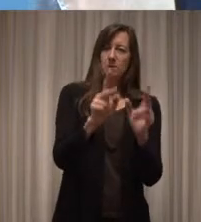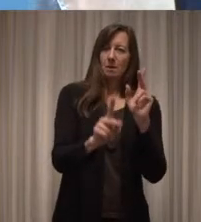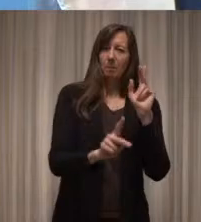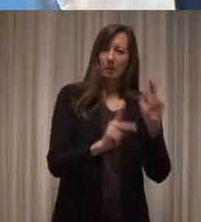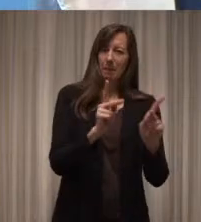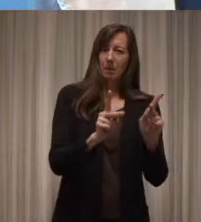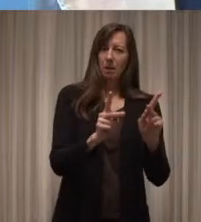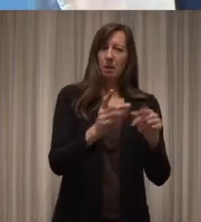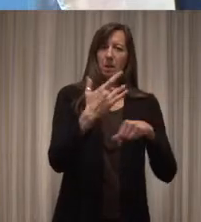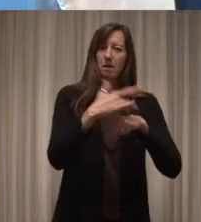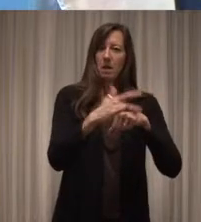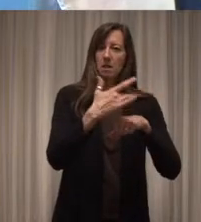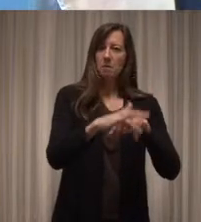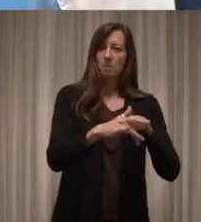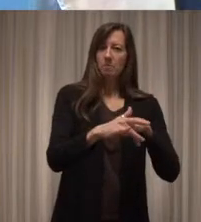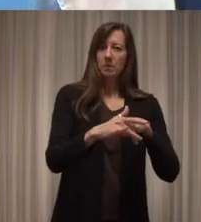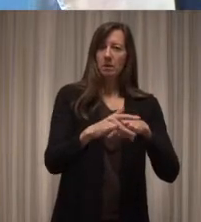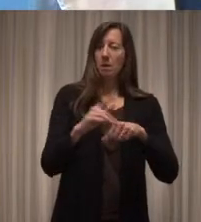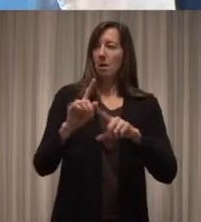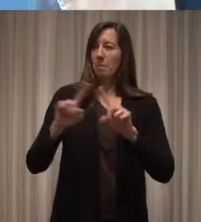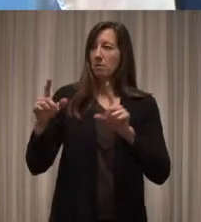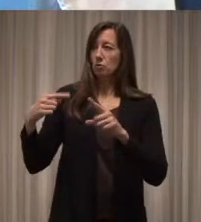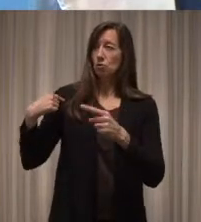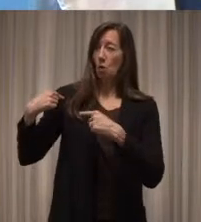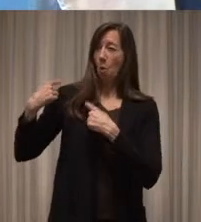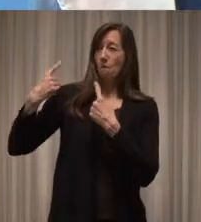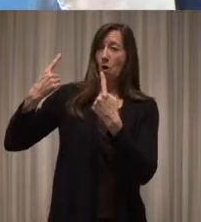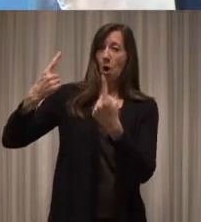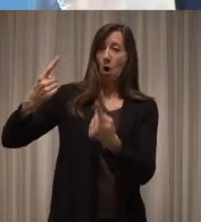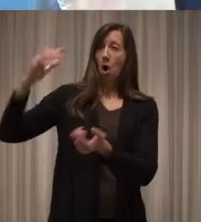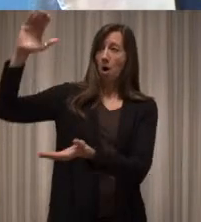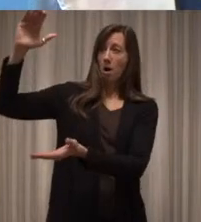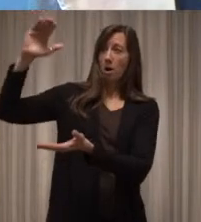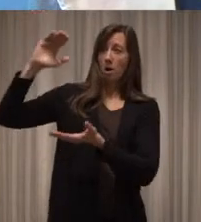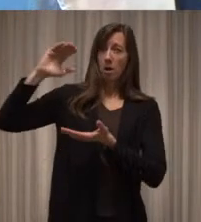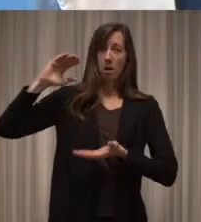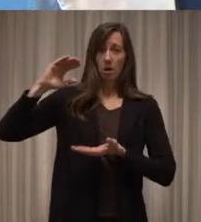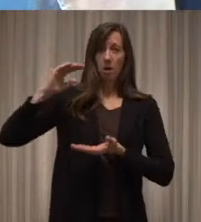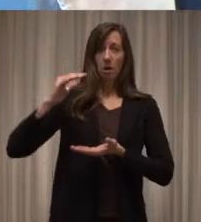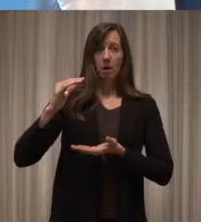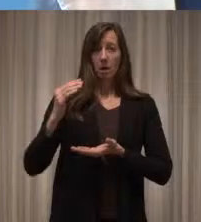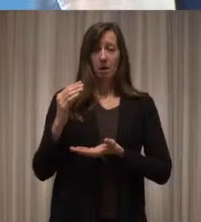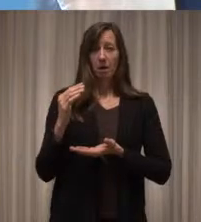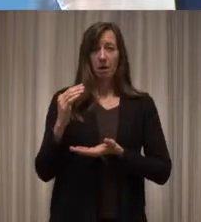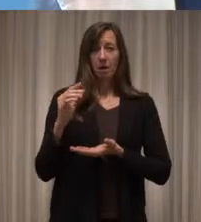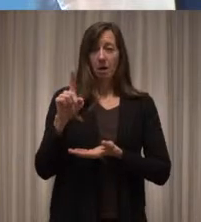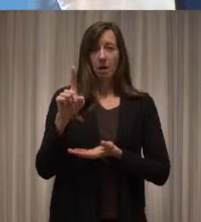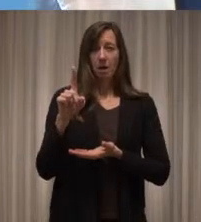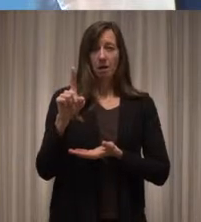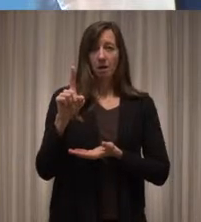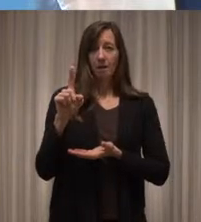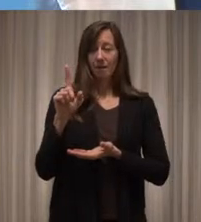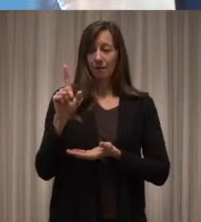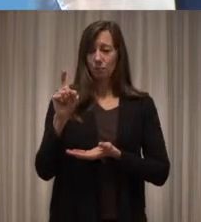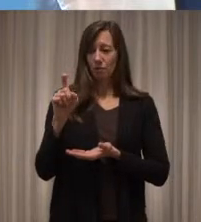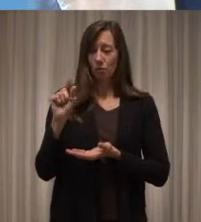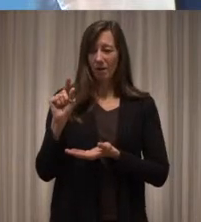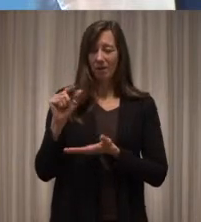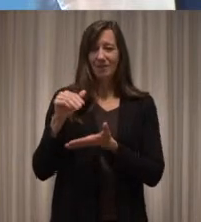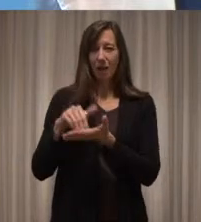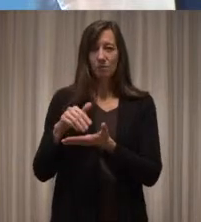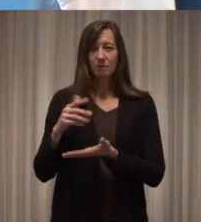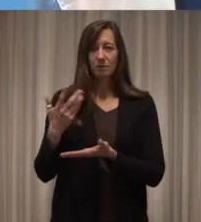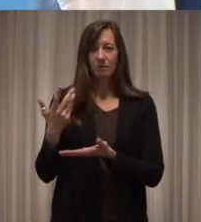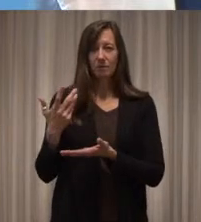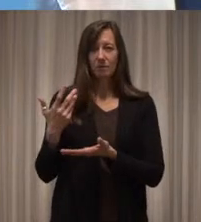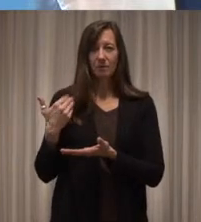about 12,000 total doses in Ulster County cumulatively since the beginning of the vaccination